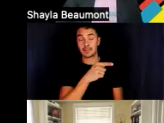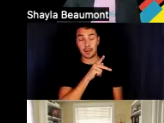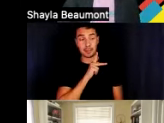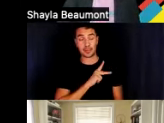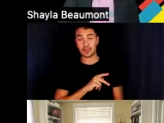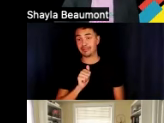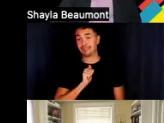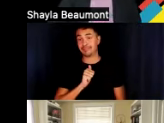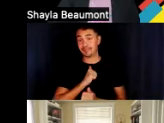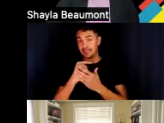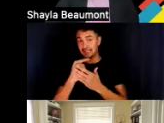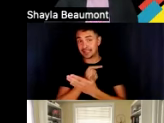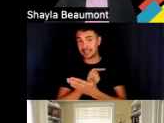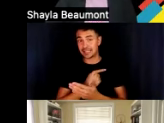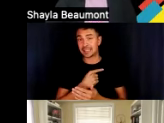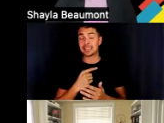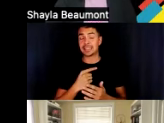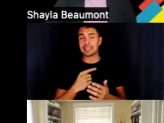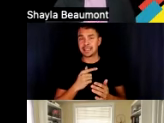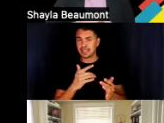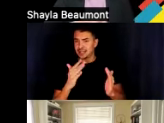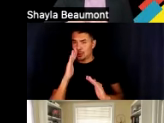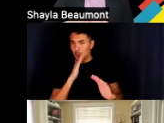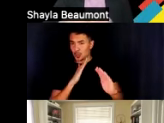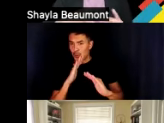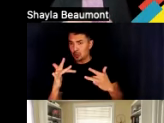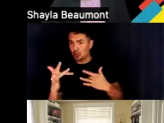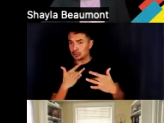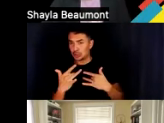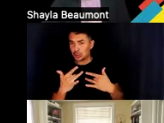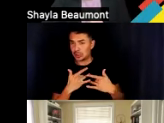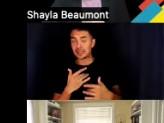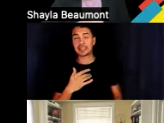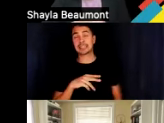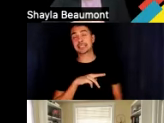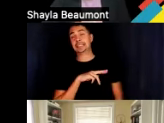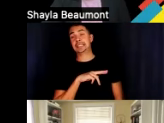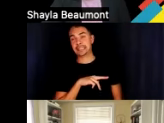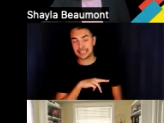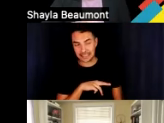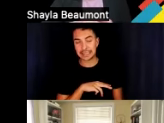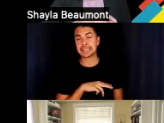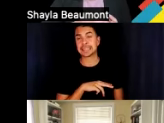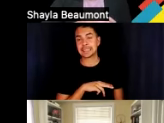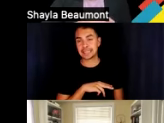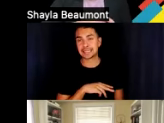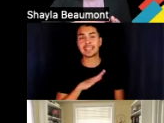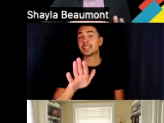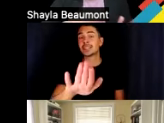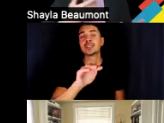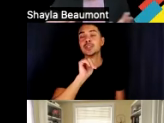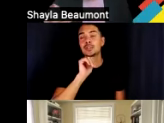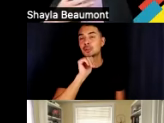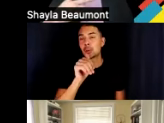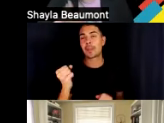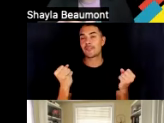And if anybody you're working with, or even anybody if you're concerned for them being suicidal, don't be afraid to ask